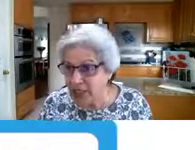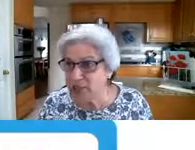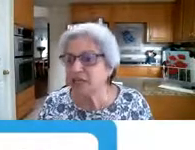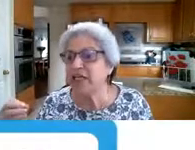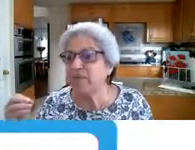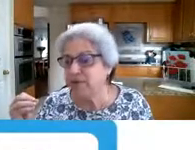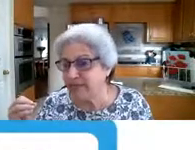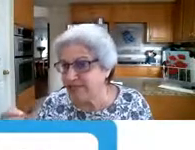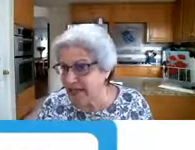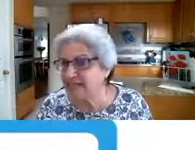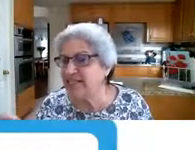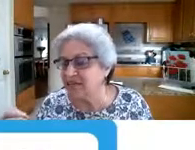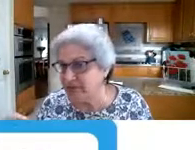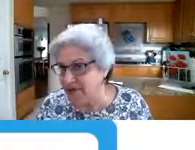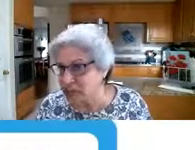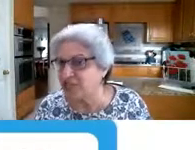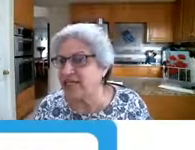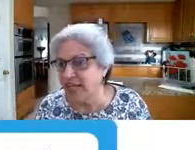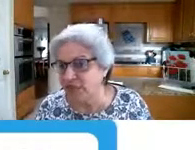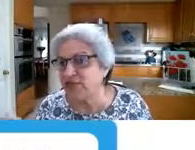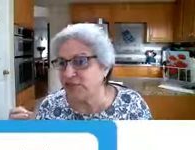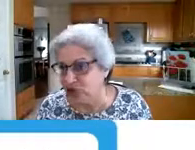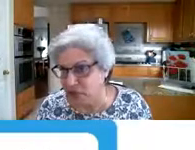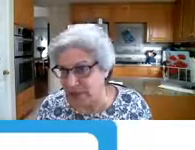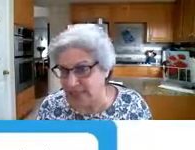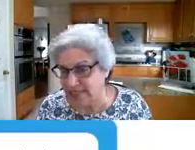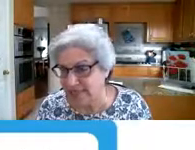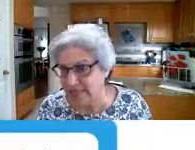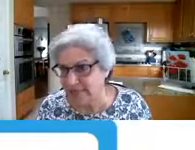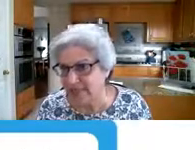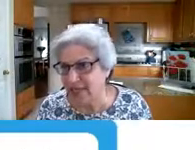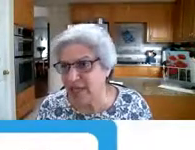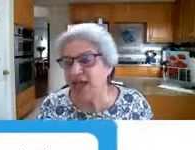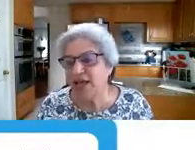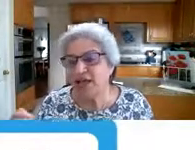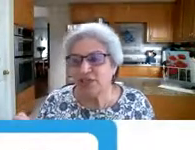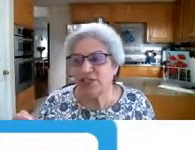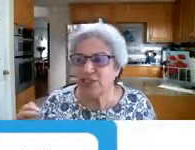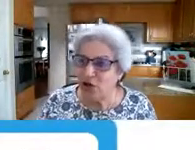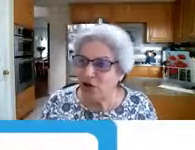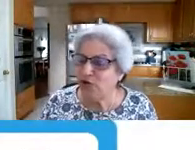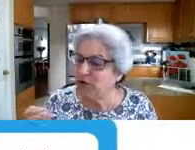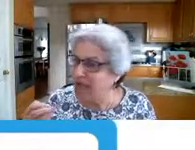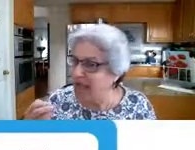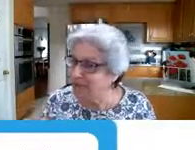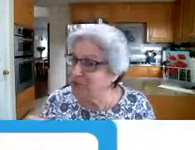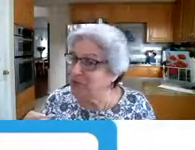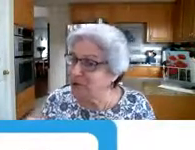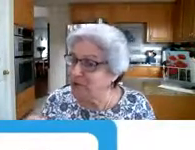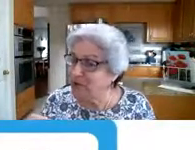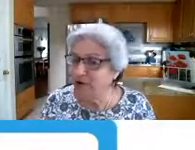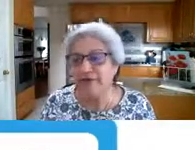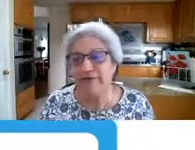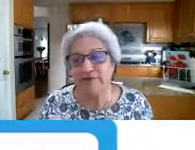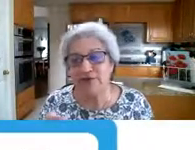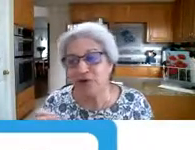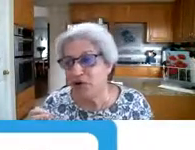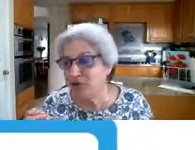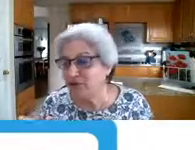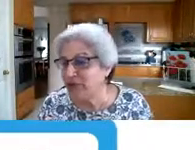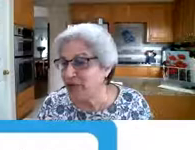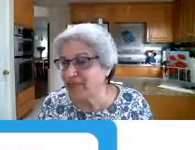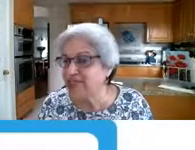that actually prevent infection in the first place. So you have to remember that